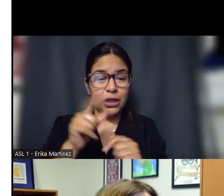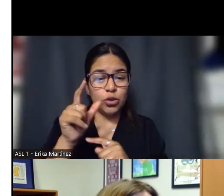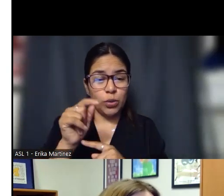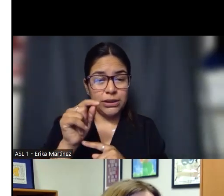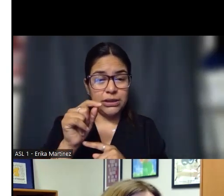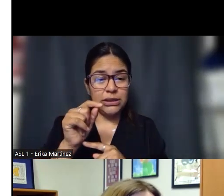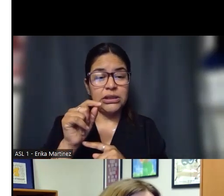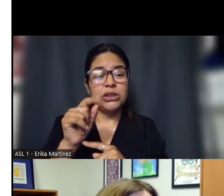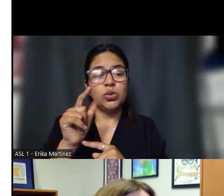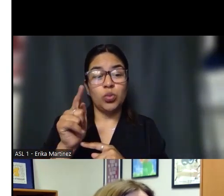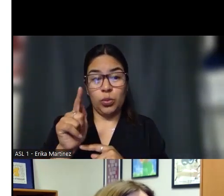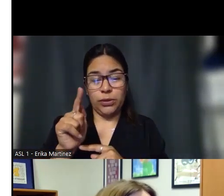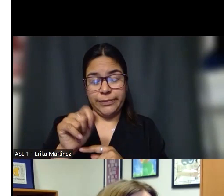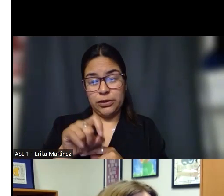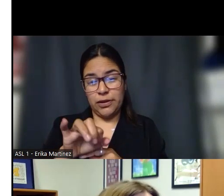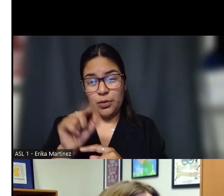cap was